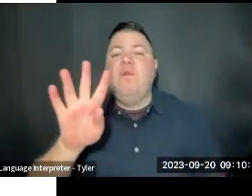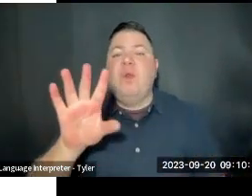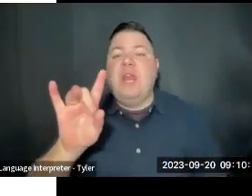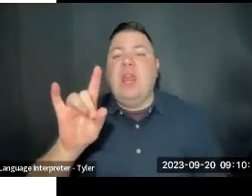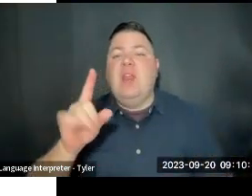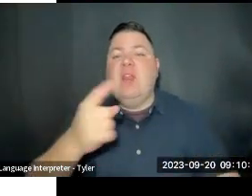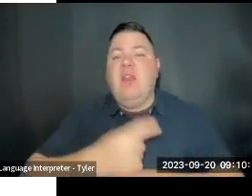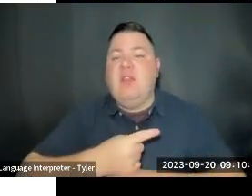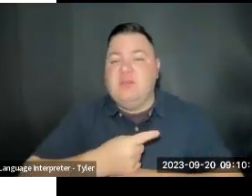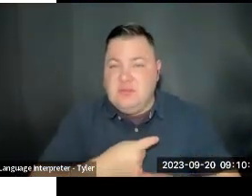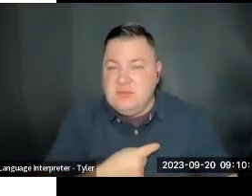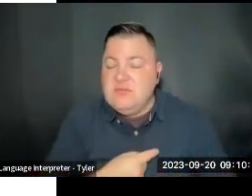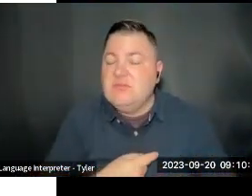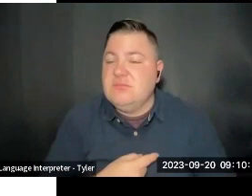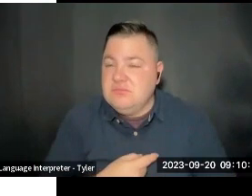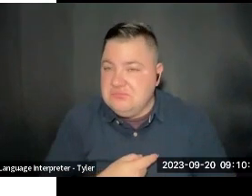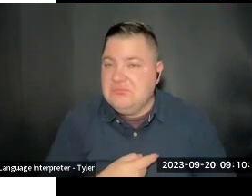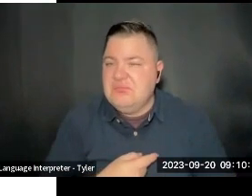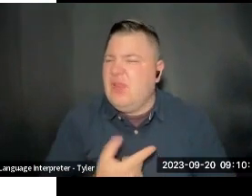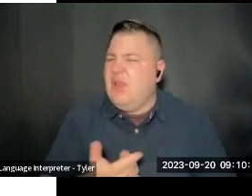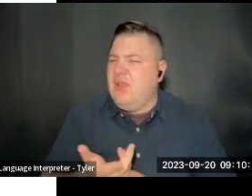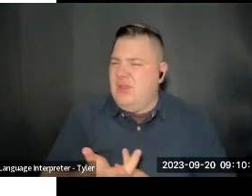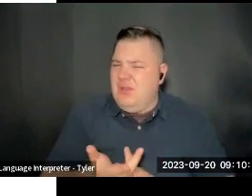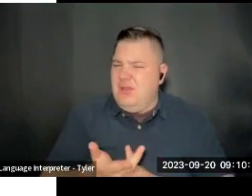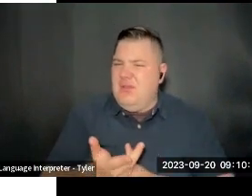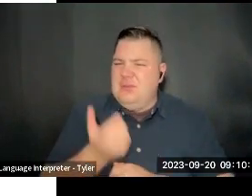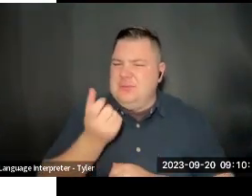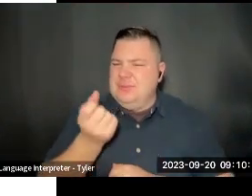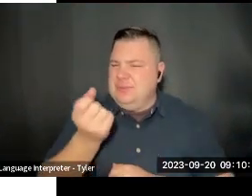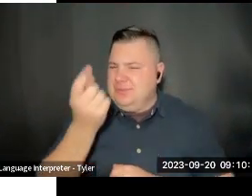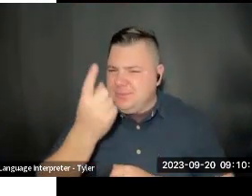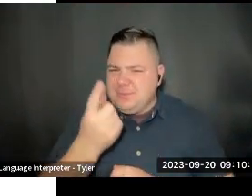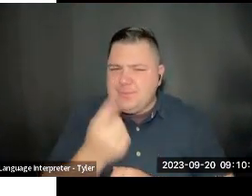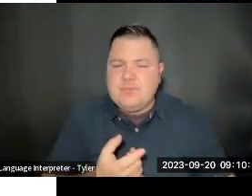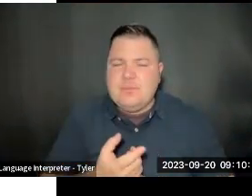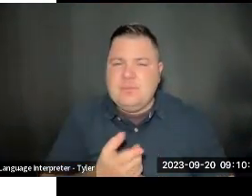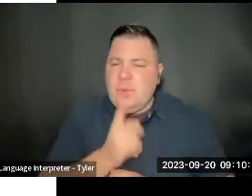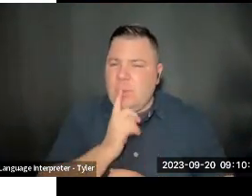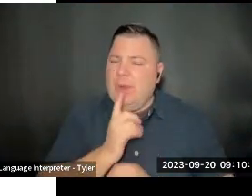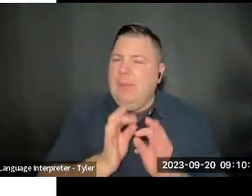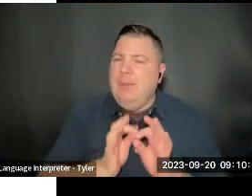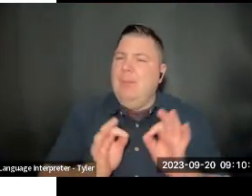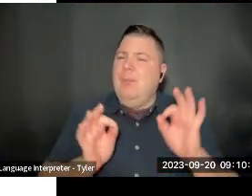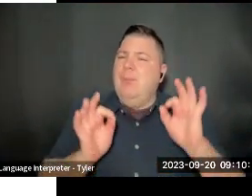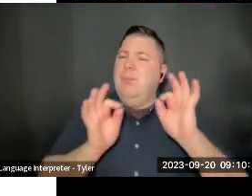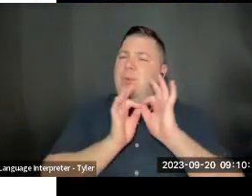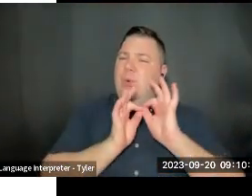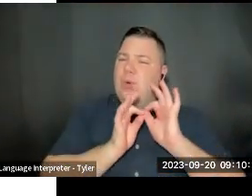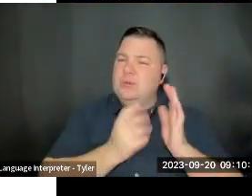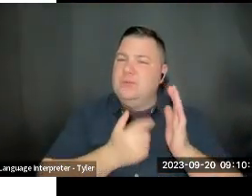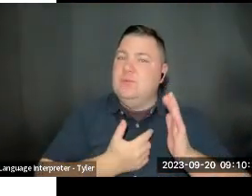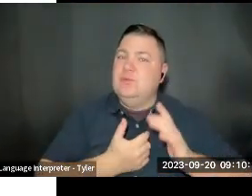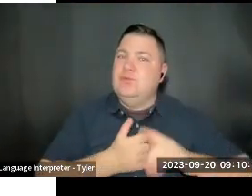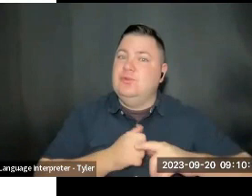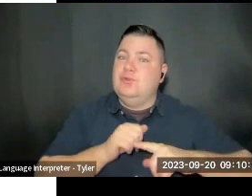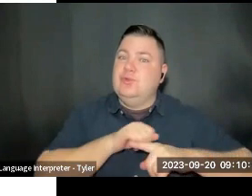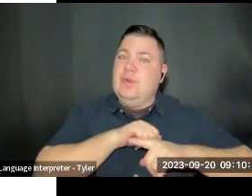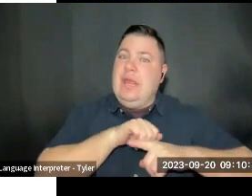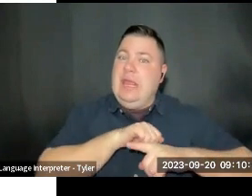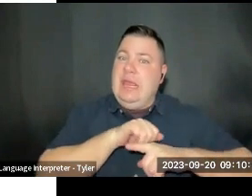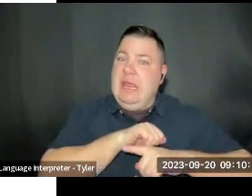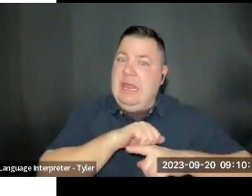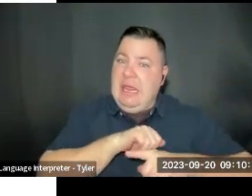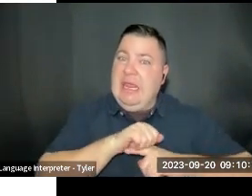days. That being said, is really important for trainings such as mental health